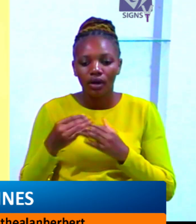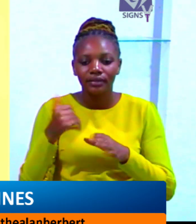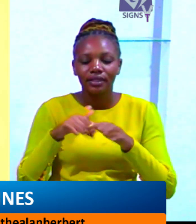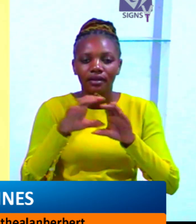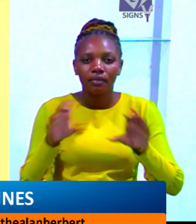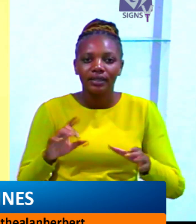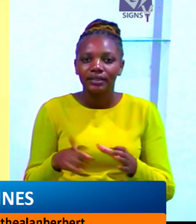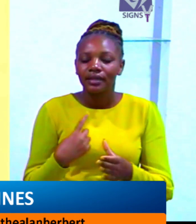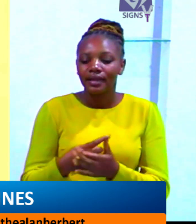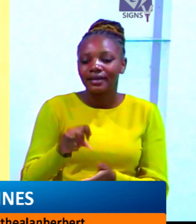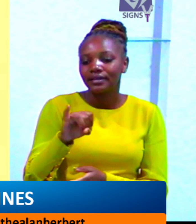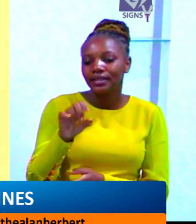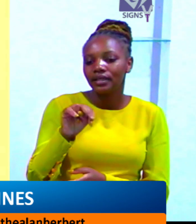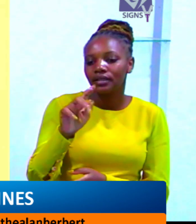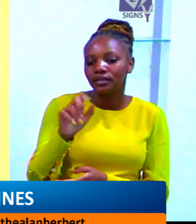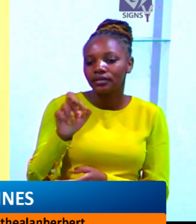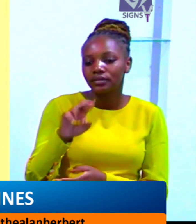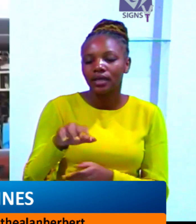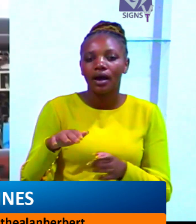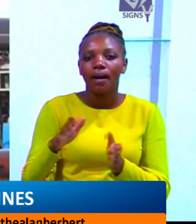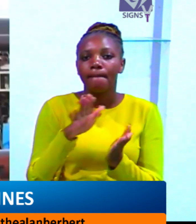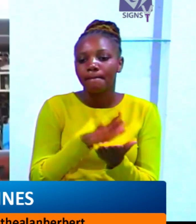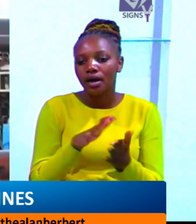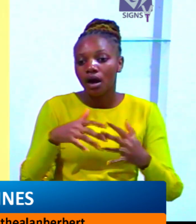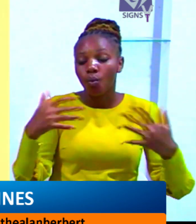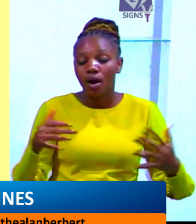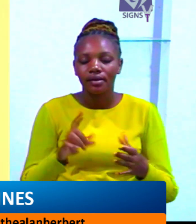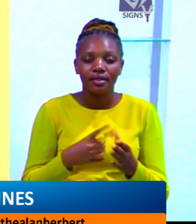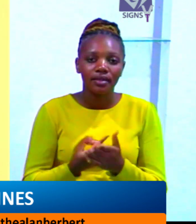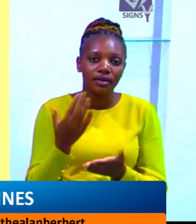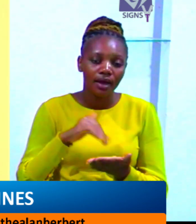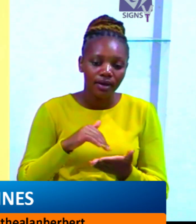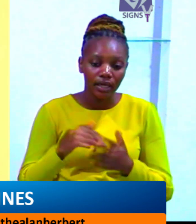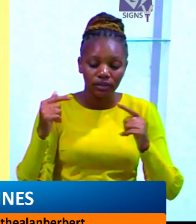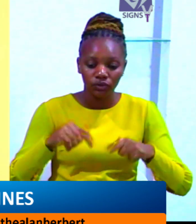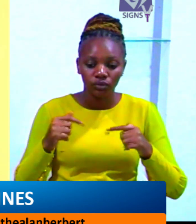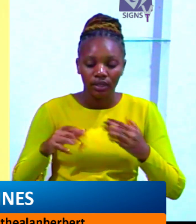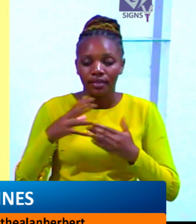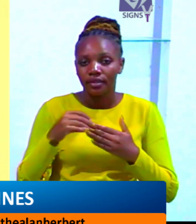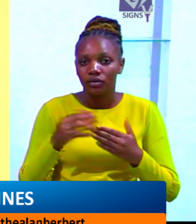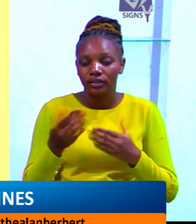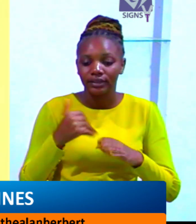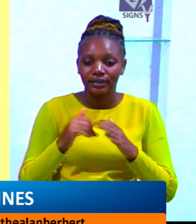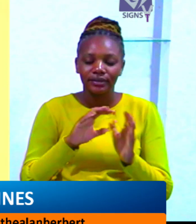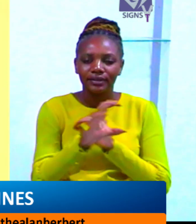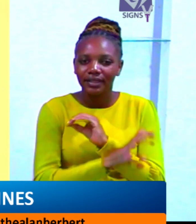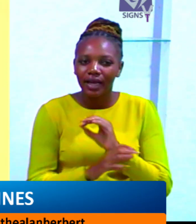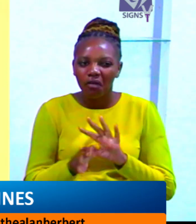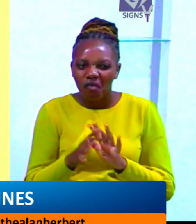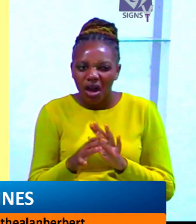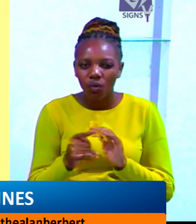interbank could easily widen again. Today, those dollars are held in the country for at least 180